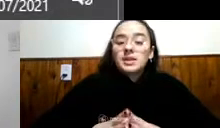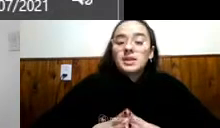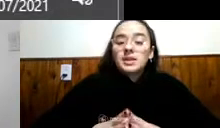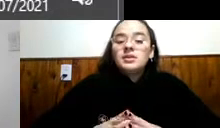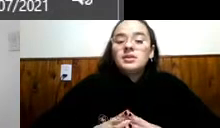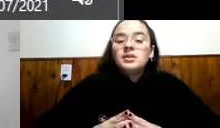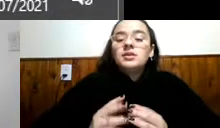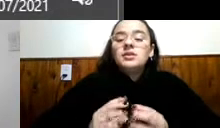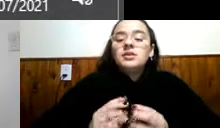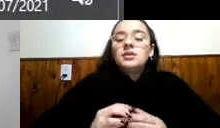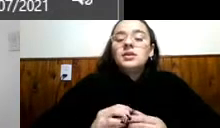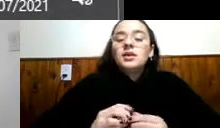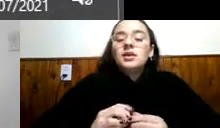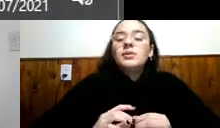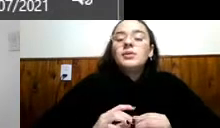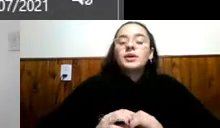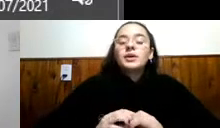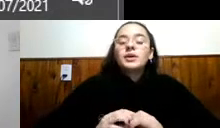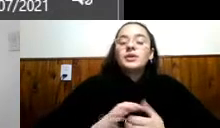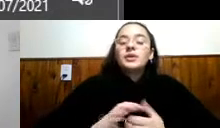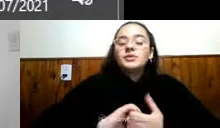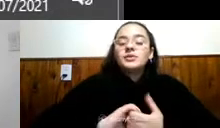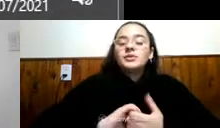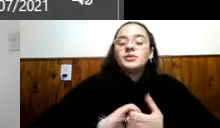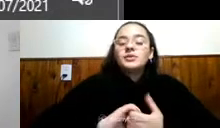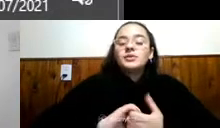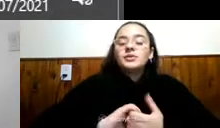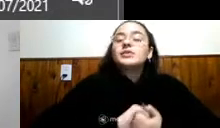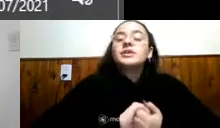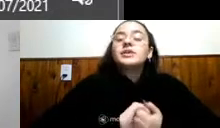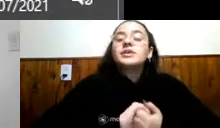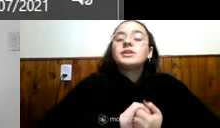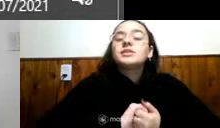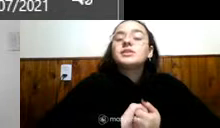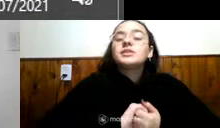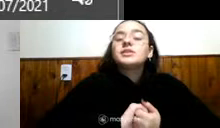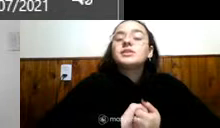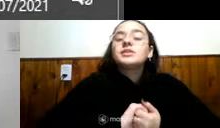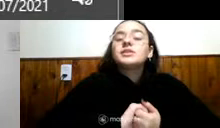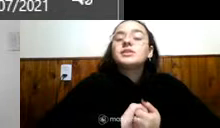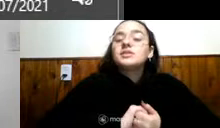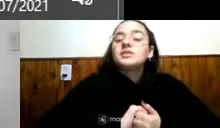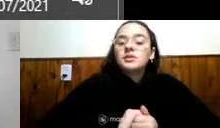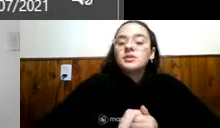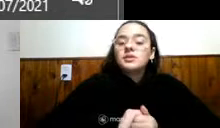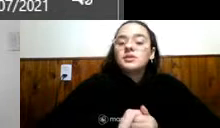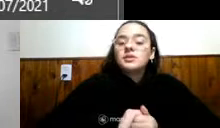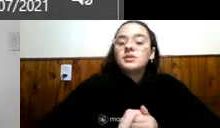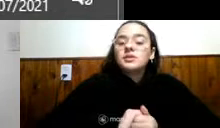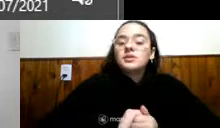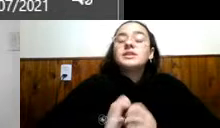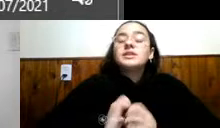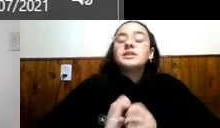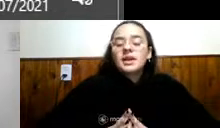beginning, I went to Oxford Institute of Reading English for 5 years.